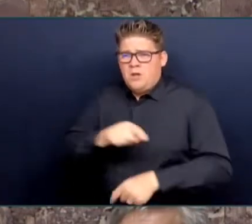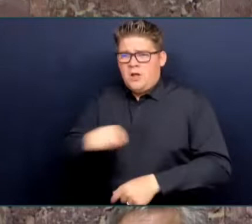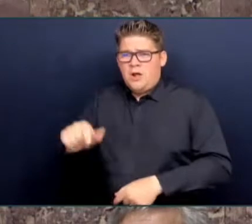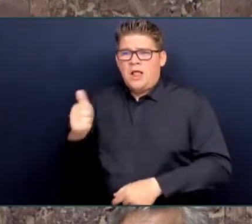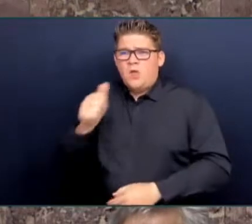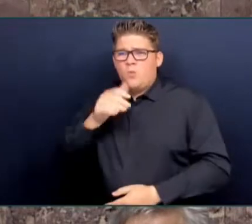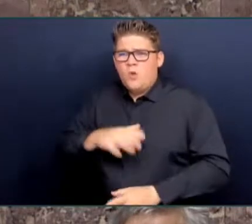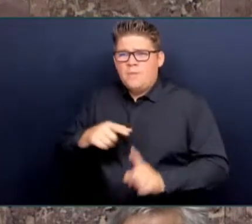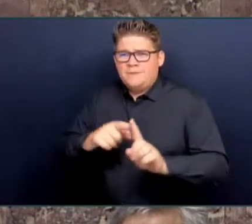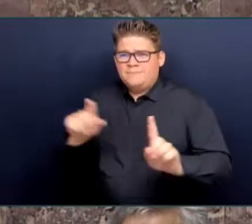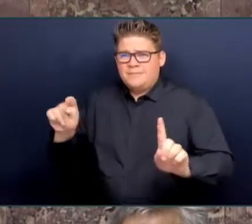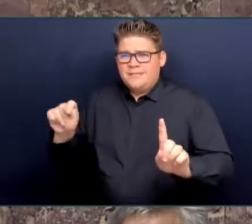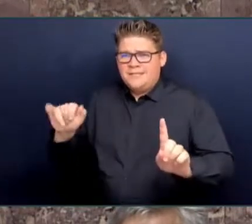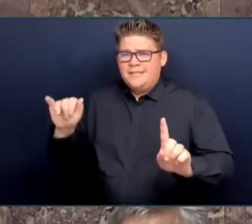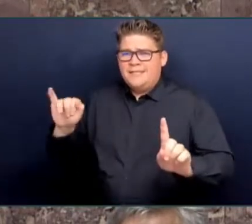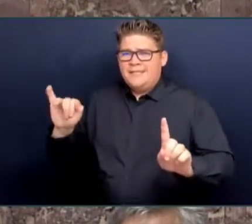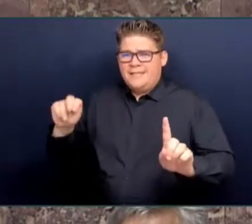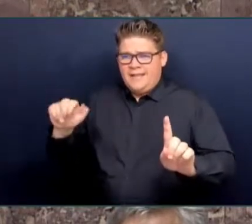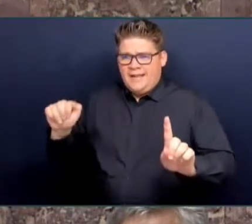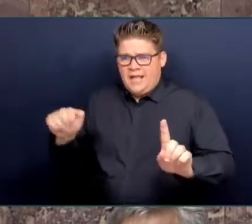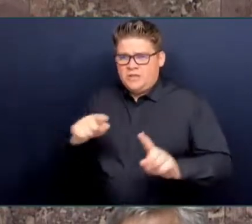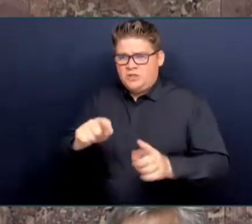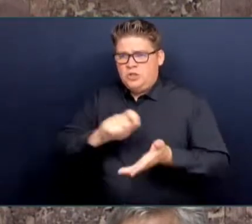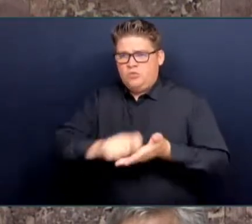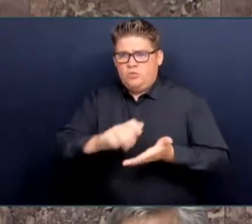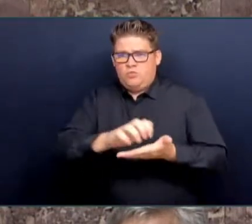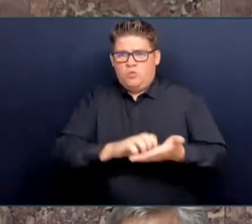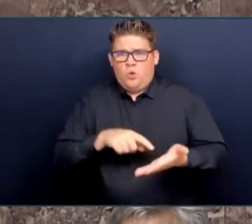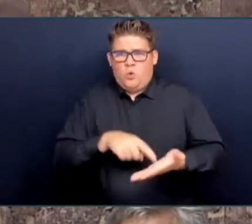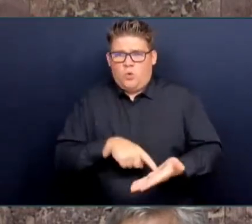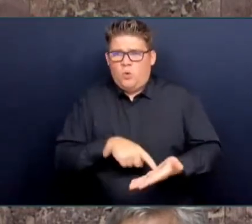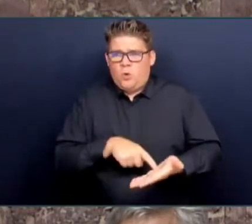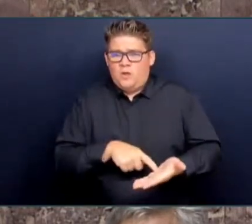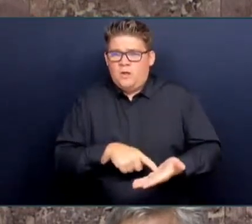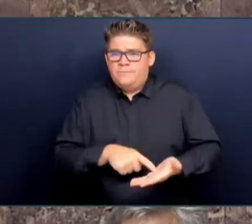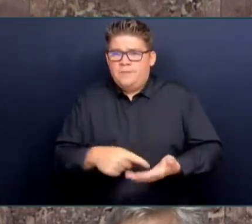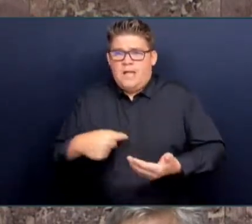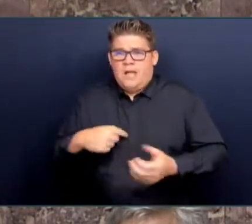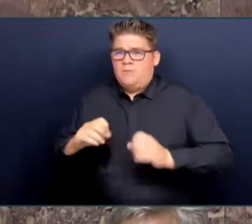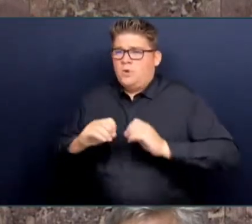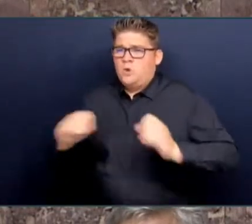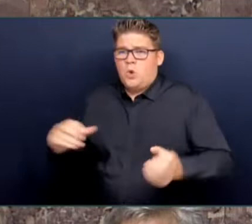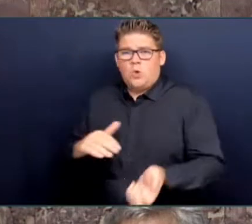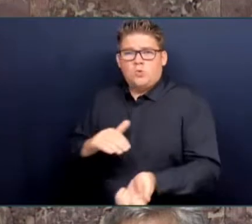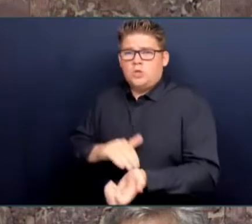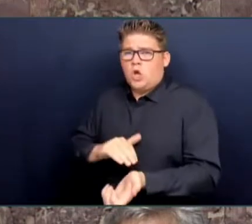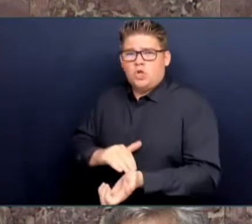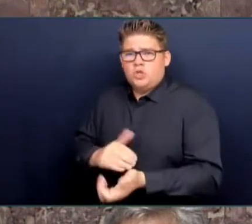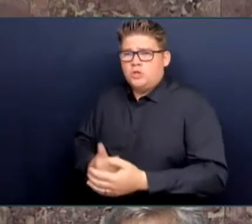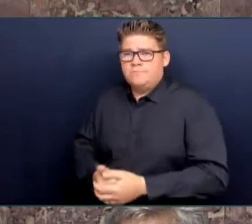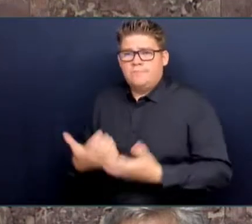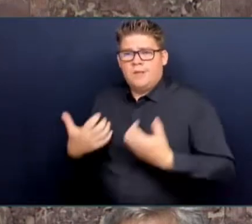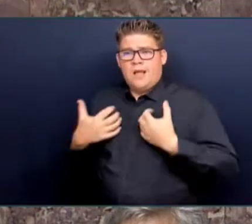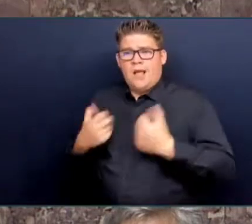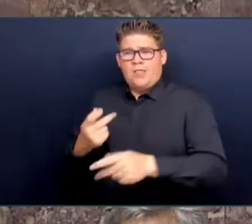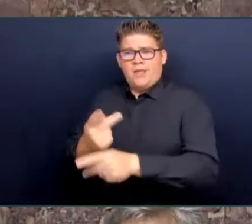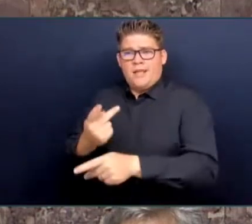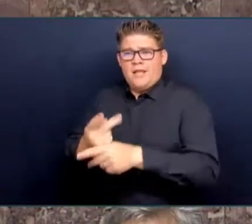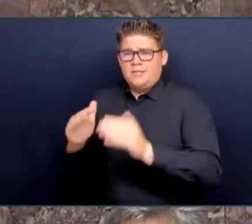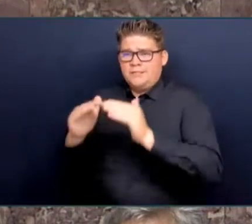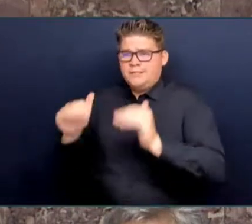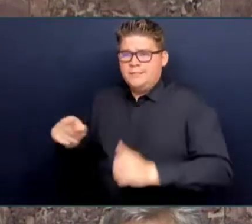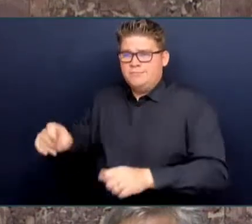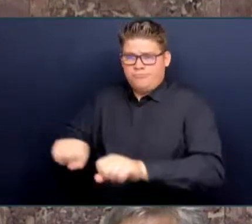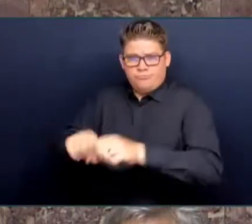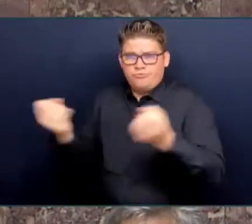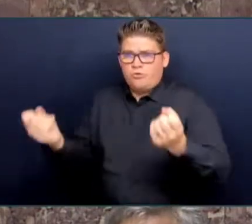no doctor. I am falling through the cracks of a broken healthcare system, and there must be accountability from this incompetent health minister and his